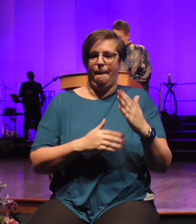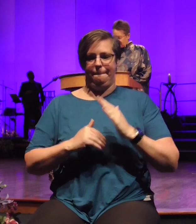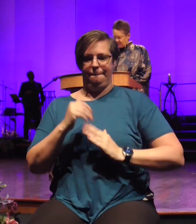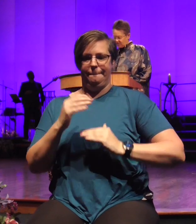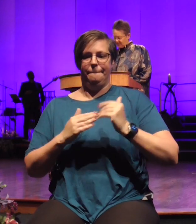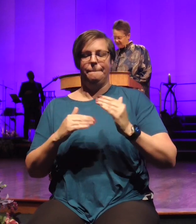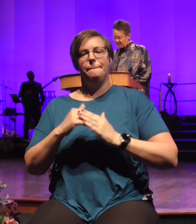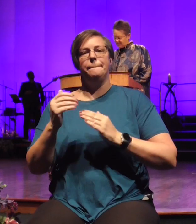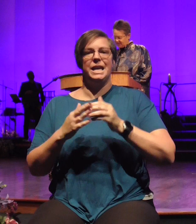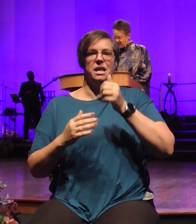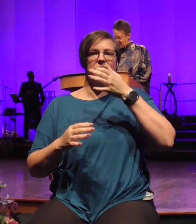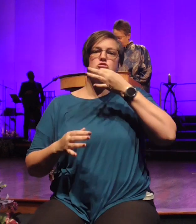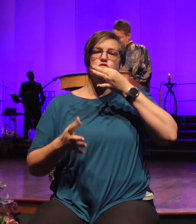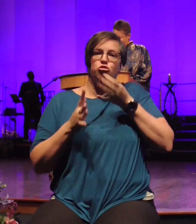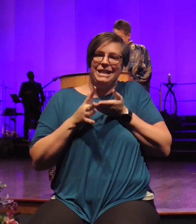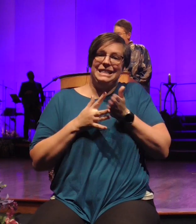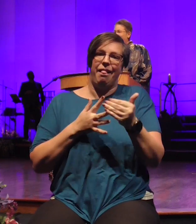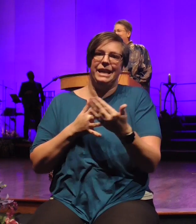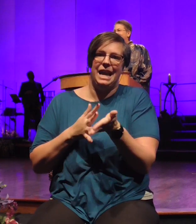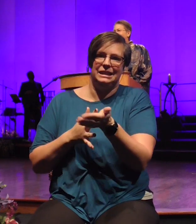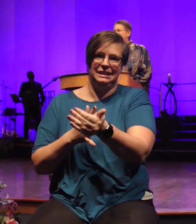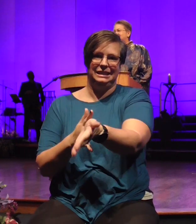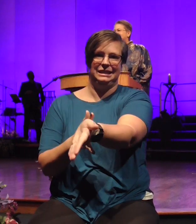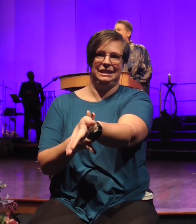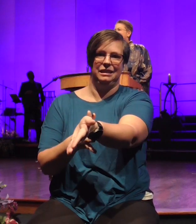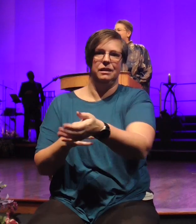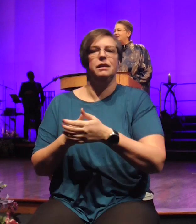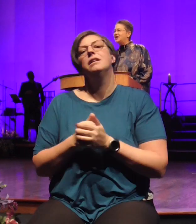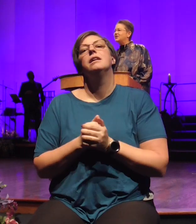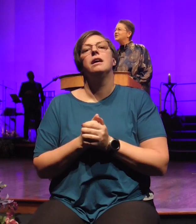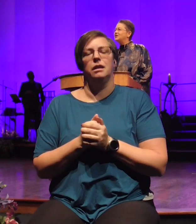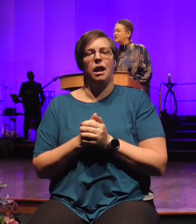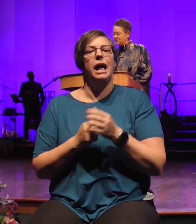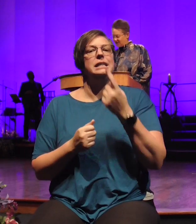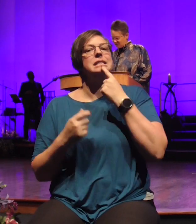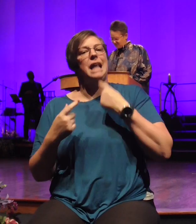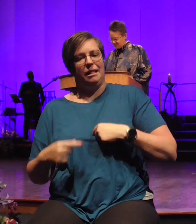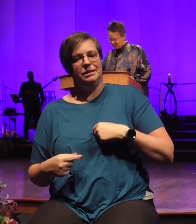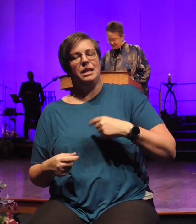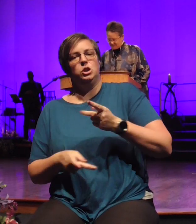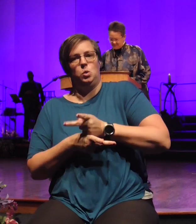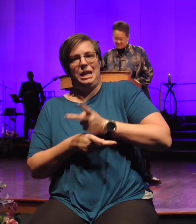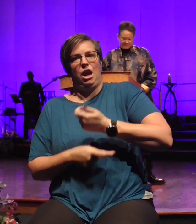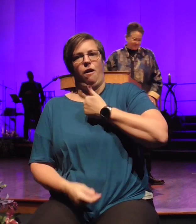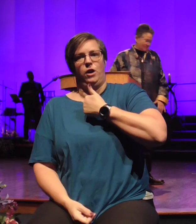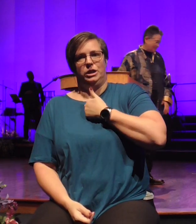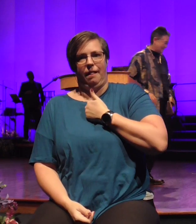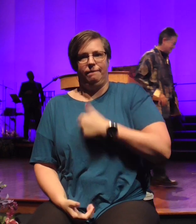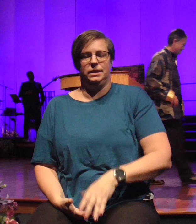a message hidden inside, telling us to take care of ourselves.